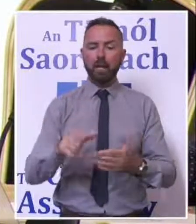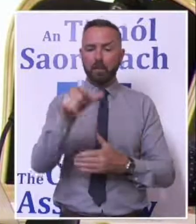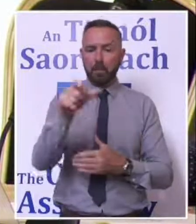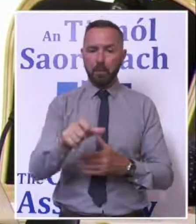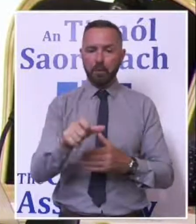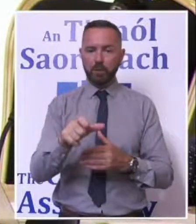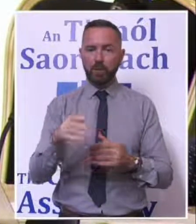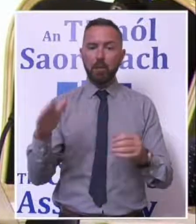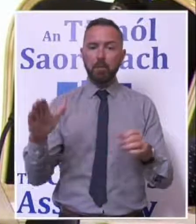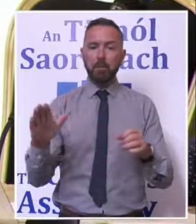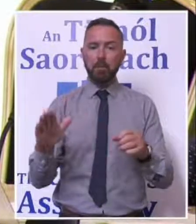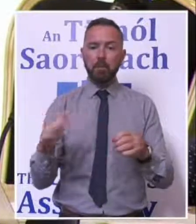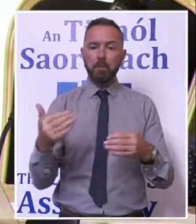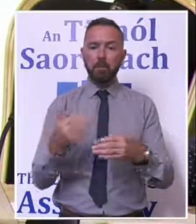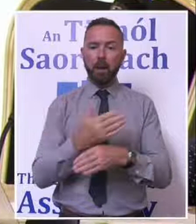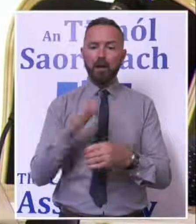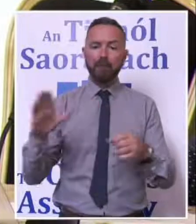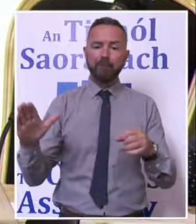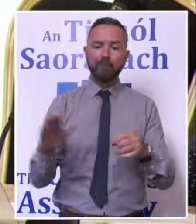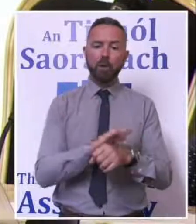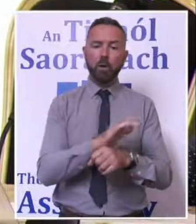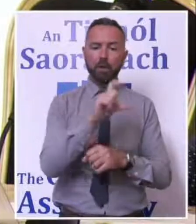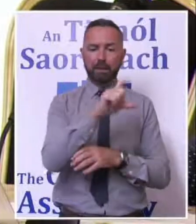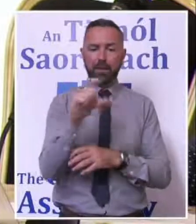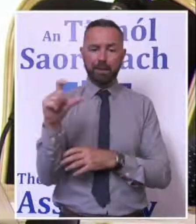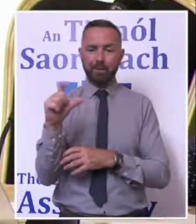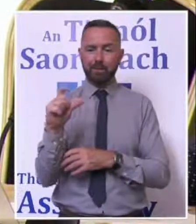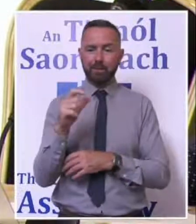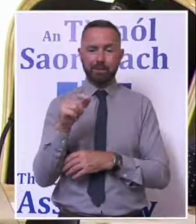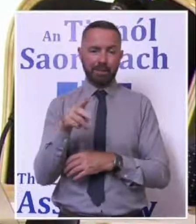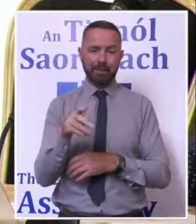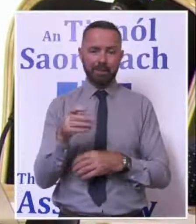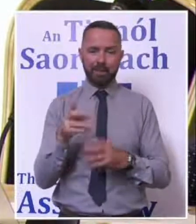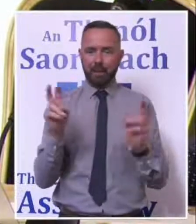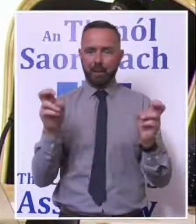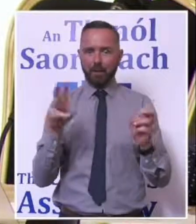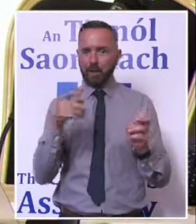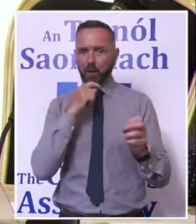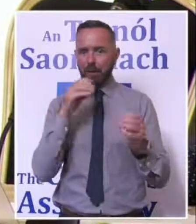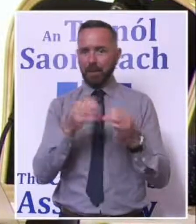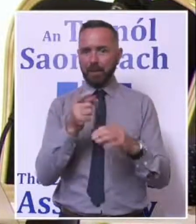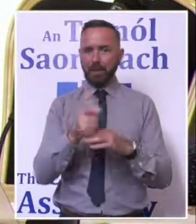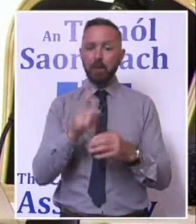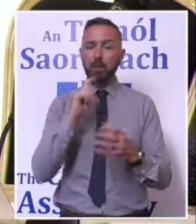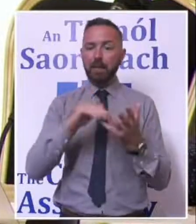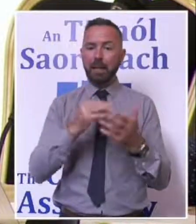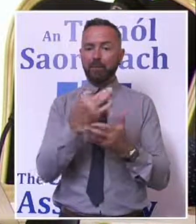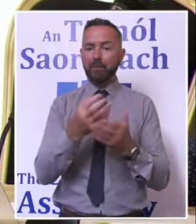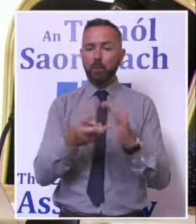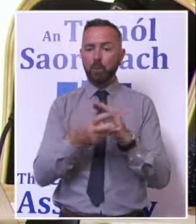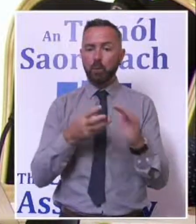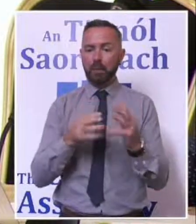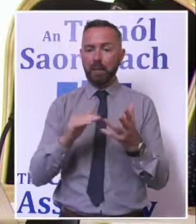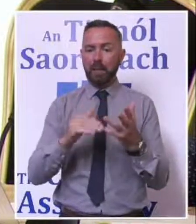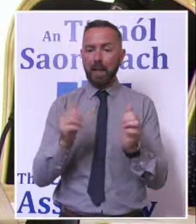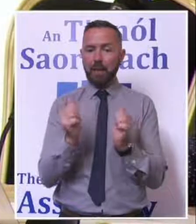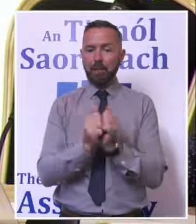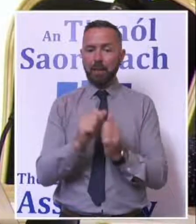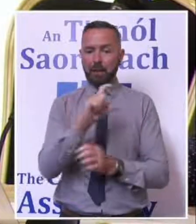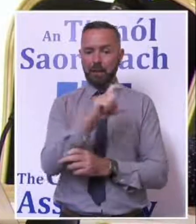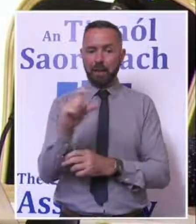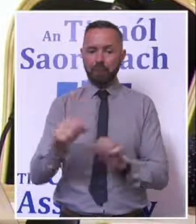full council. So just because it was so topical, that's why I threw in that within the last few weeks, at their last meeting, the